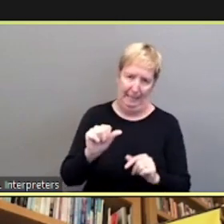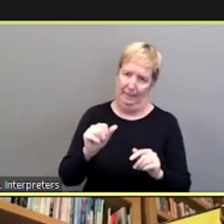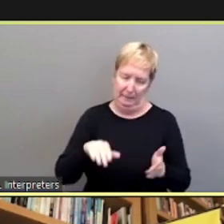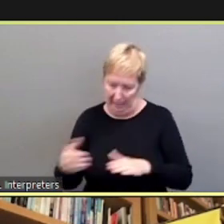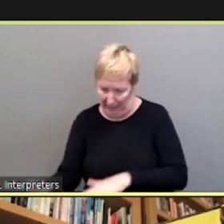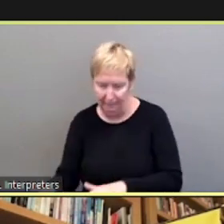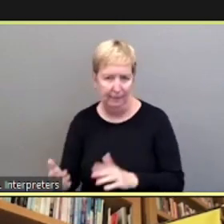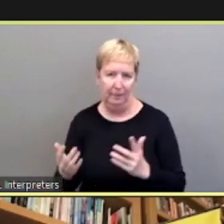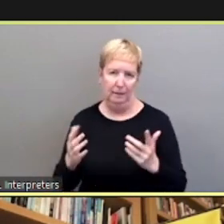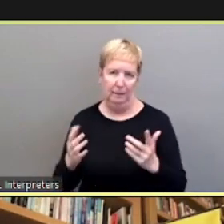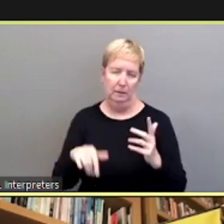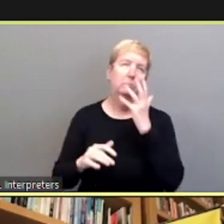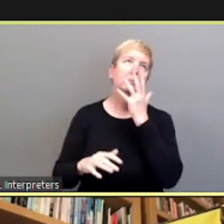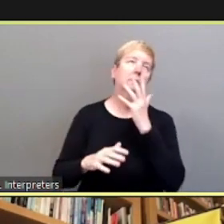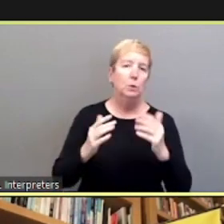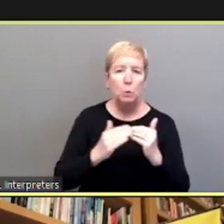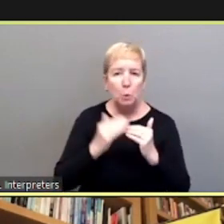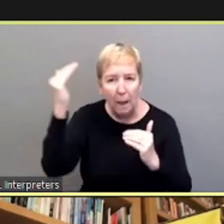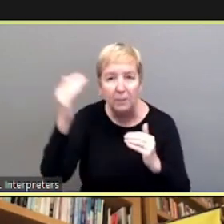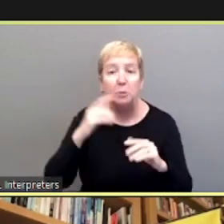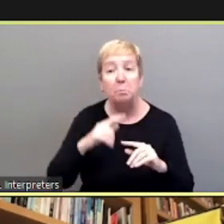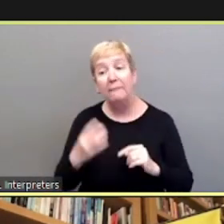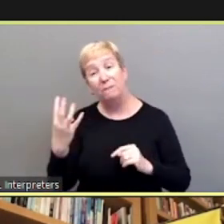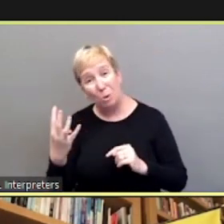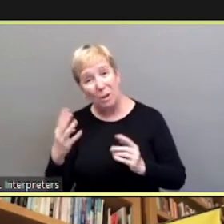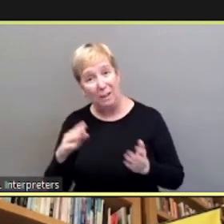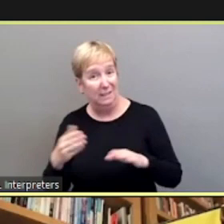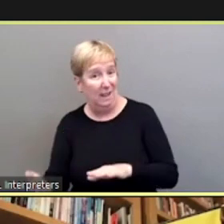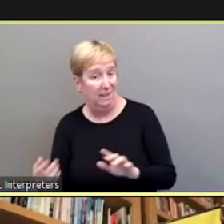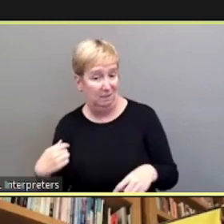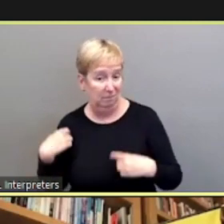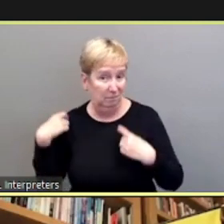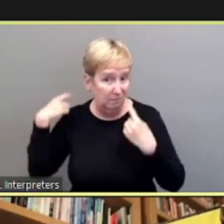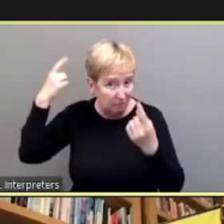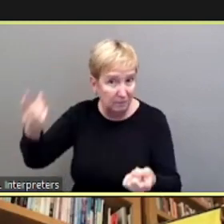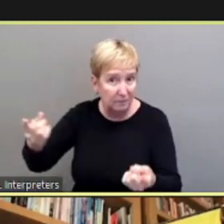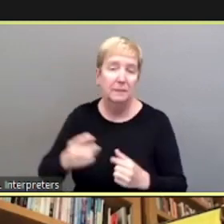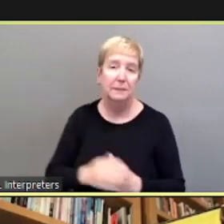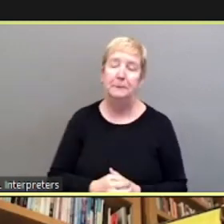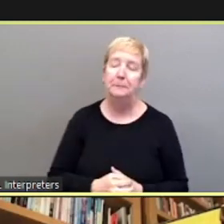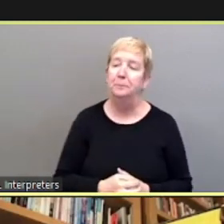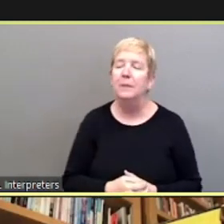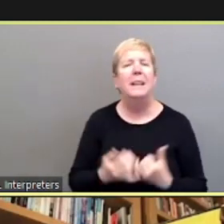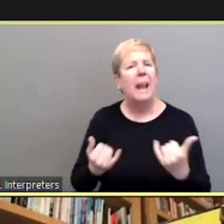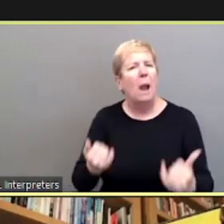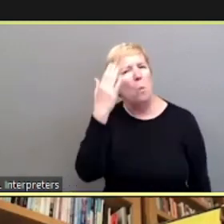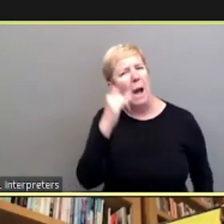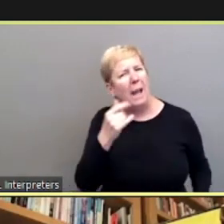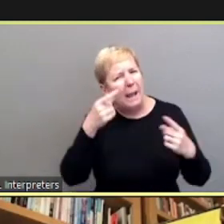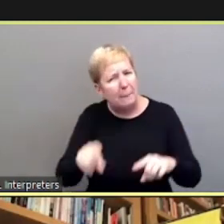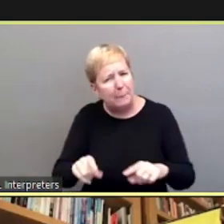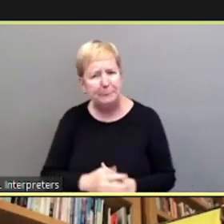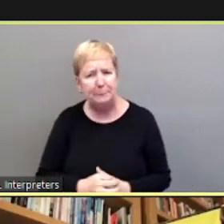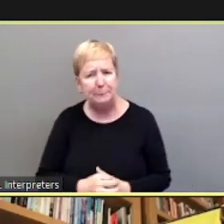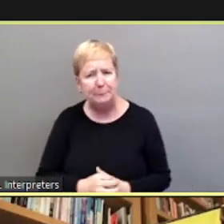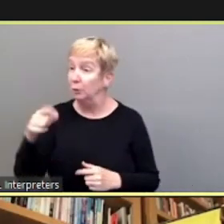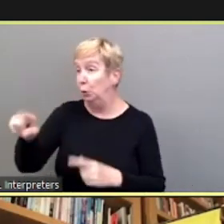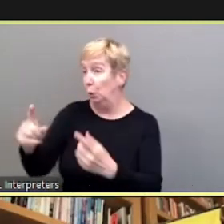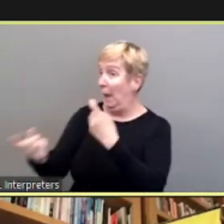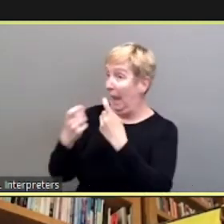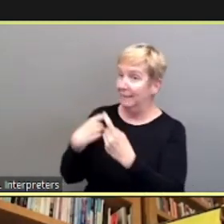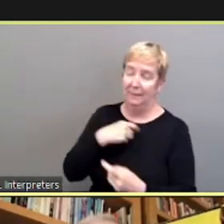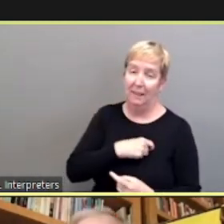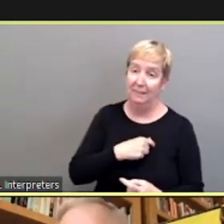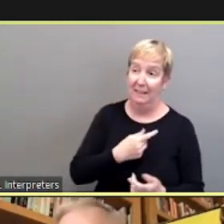entire course of the pandemic. And we're going to talk about why that might be, mainly because you all asked us and we didn't know the